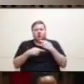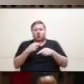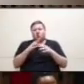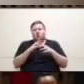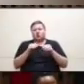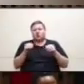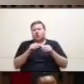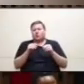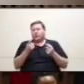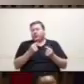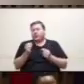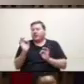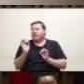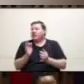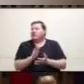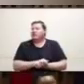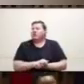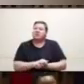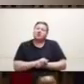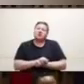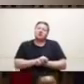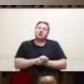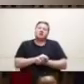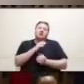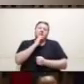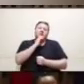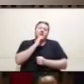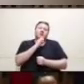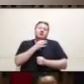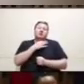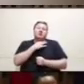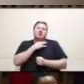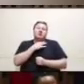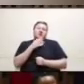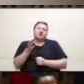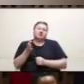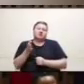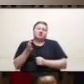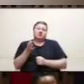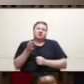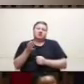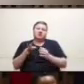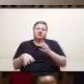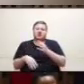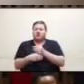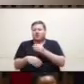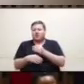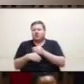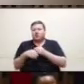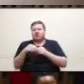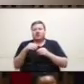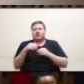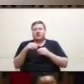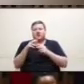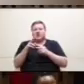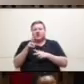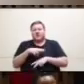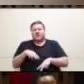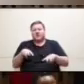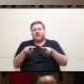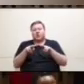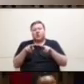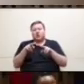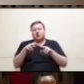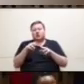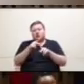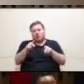are genuine from those disputes that are raised, we still have recourse in the form of supplementary evaluation roles to adjust the values of their properties. So